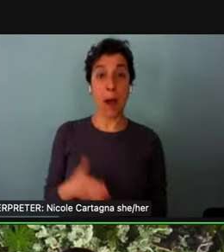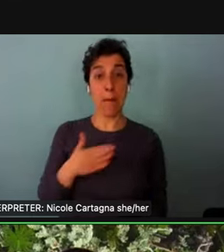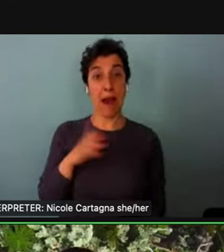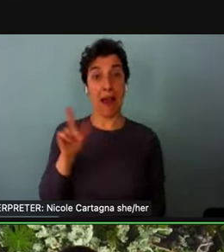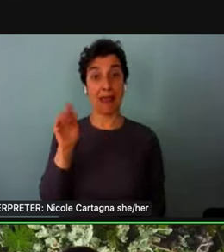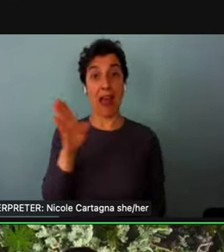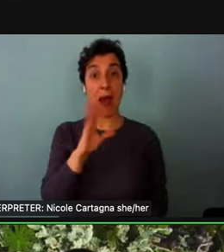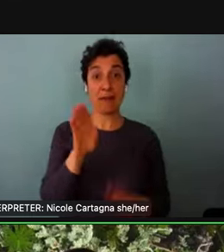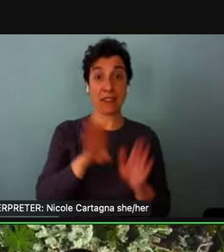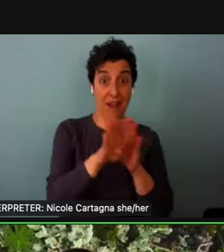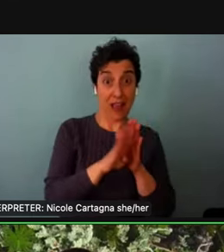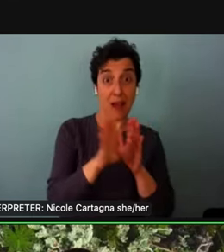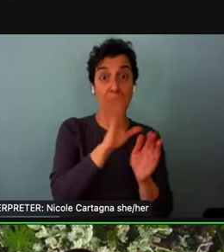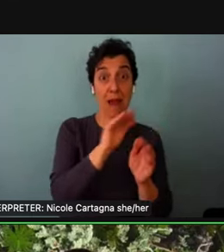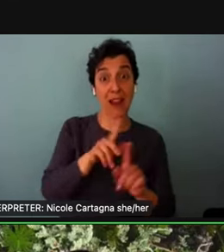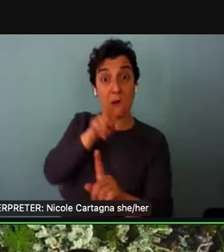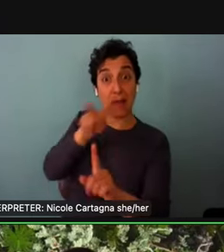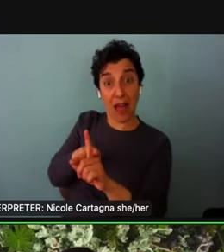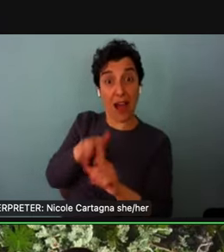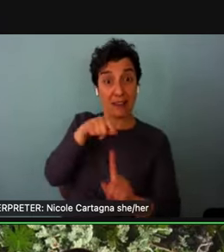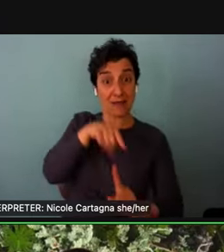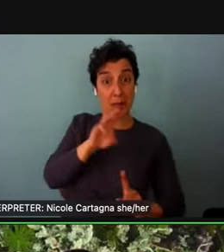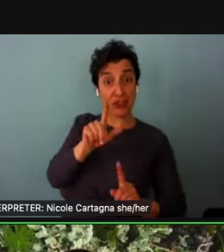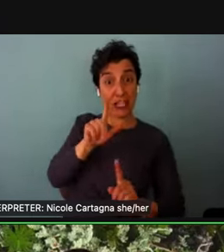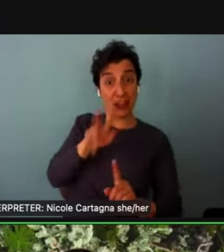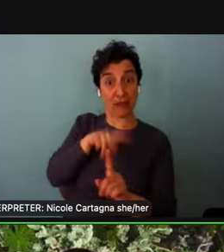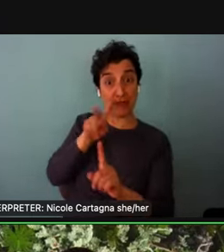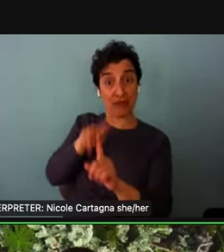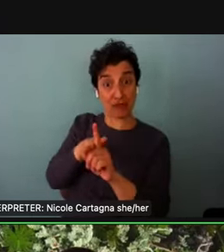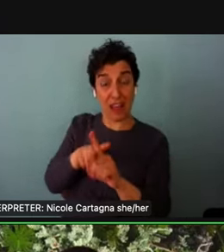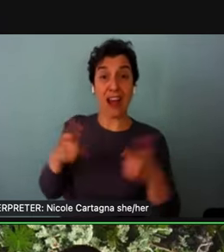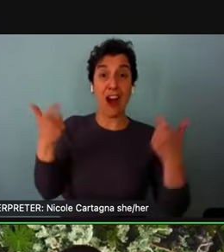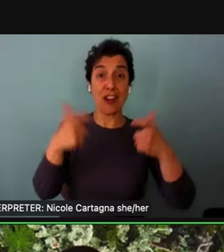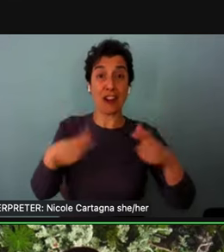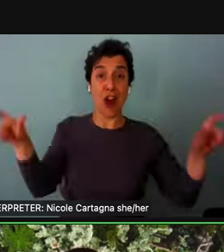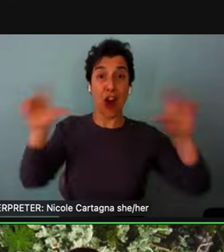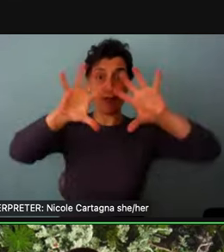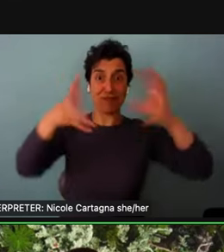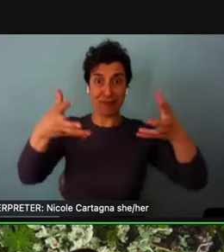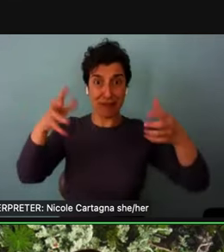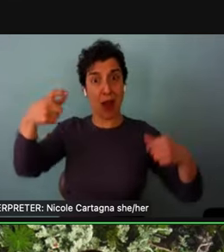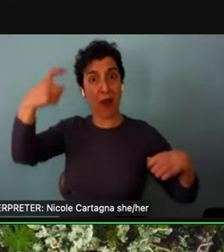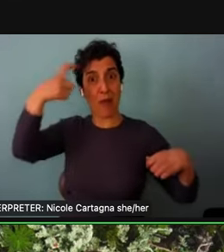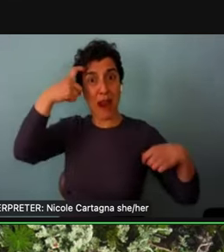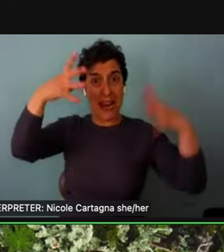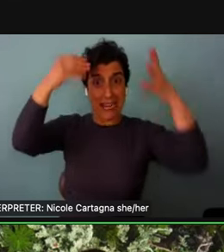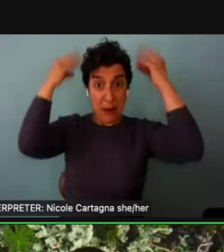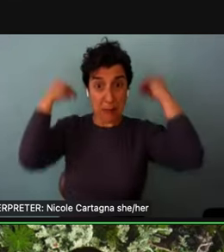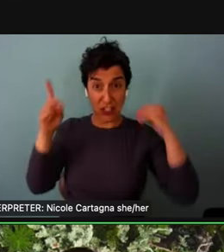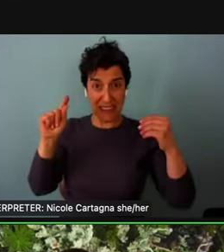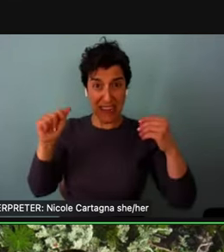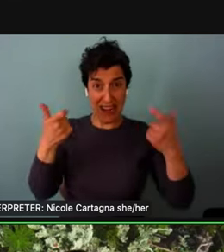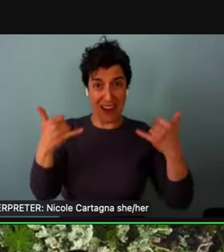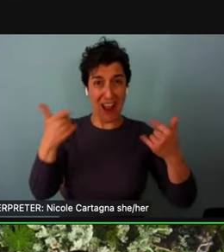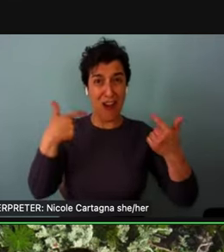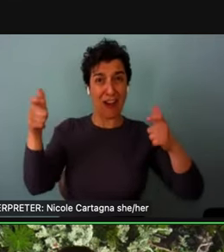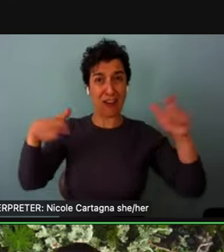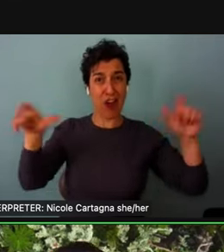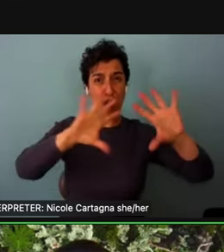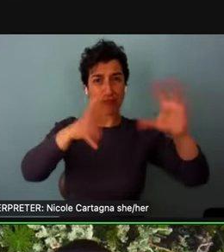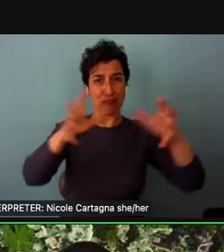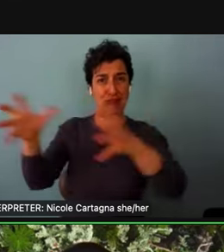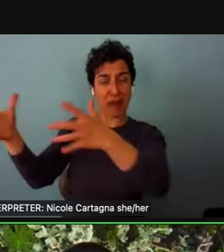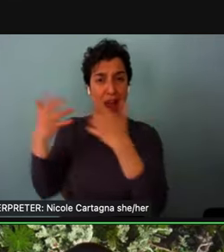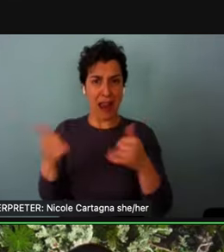machine learning to generate discoveries from large-scale brain imaging data. And today I'll talk about our work on the organization